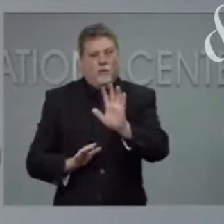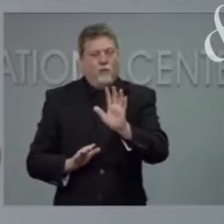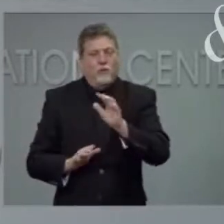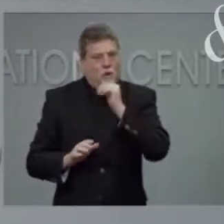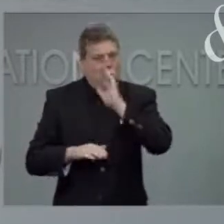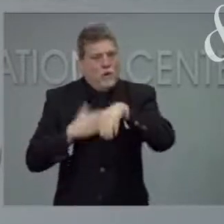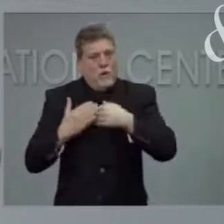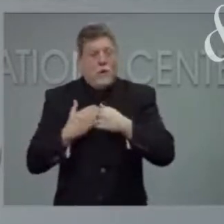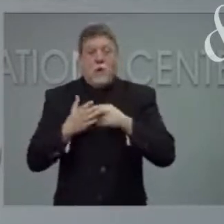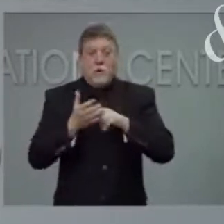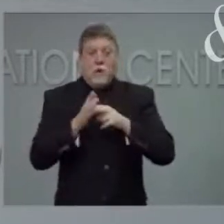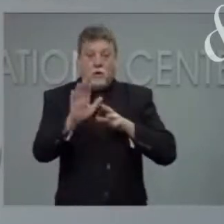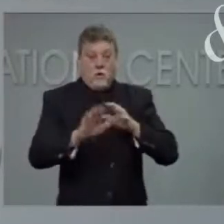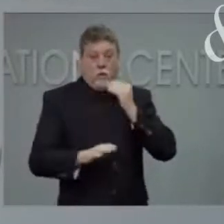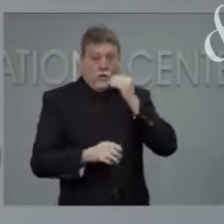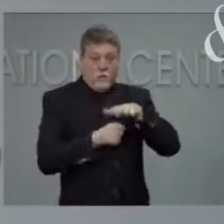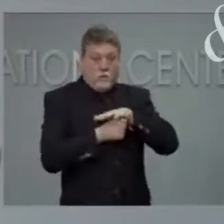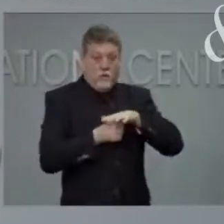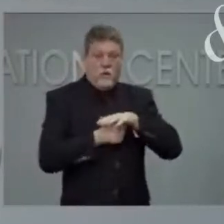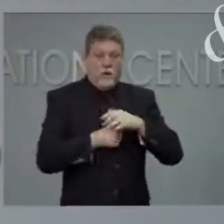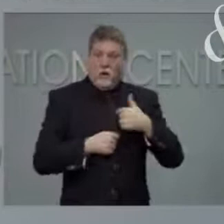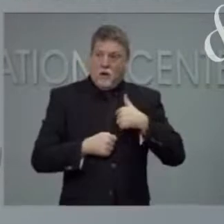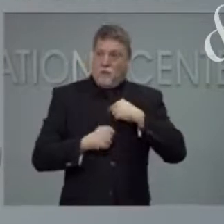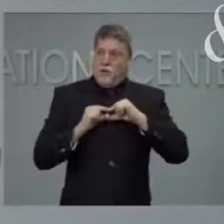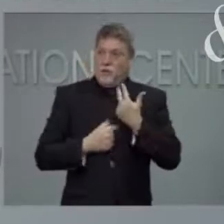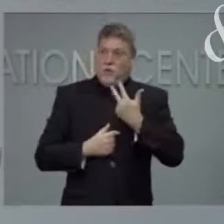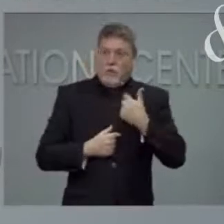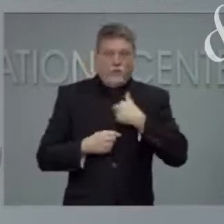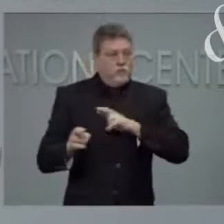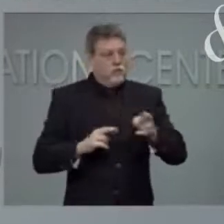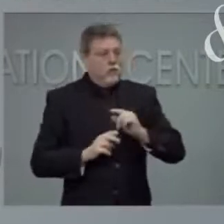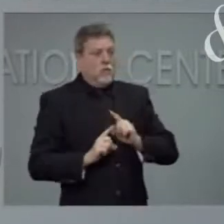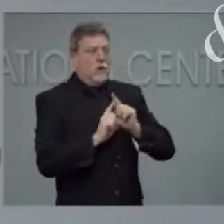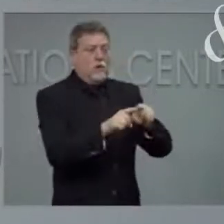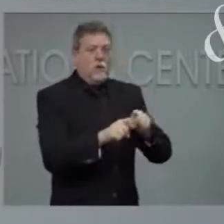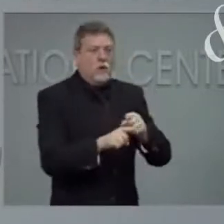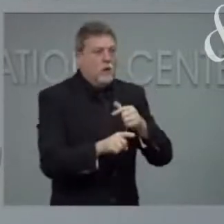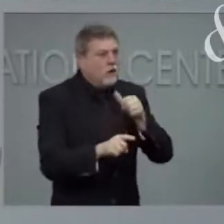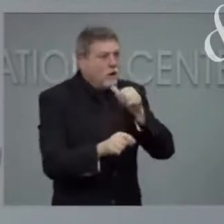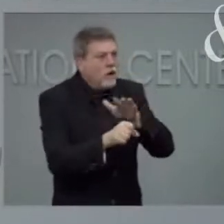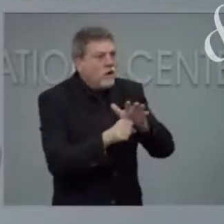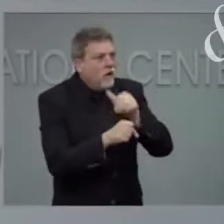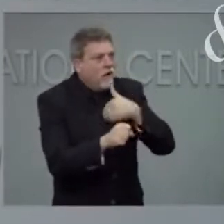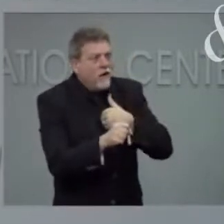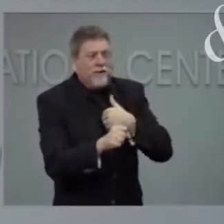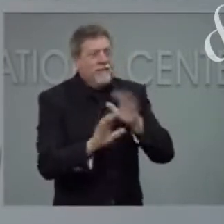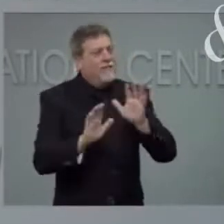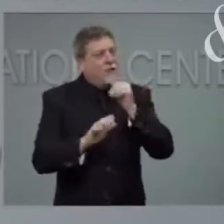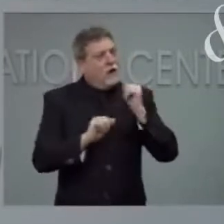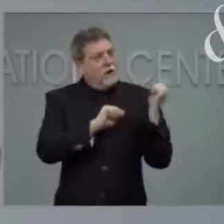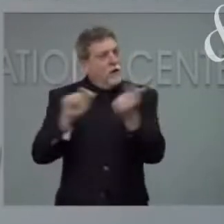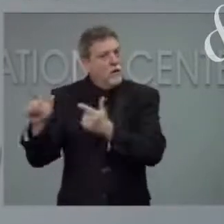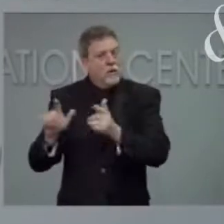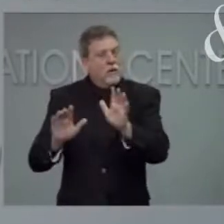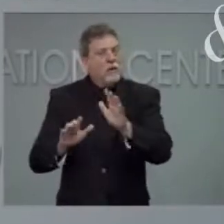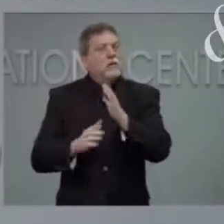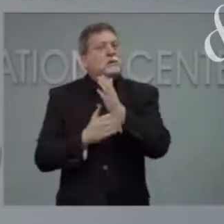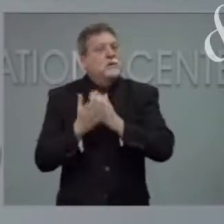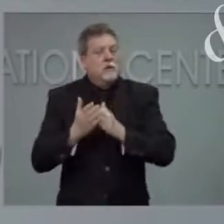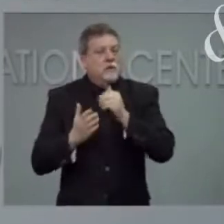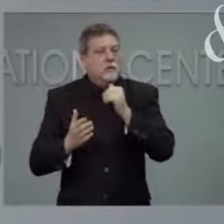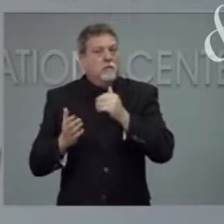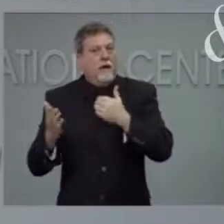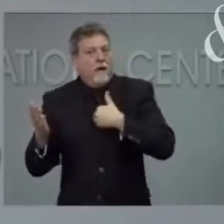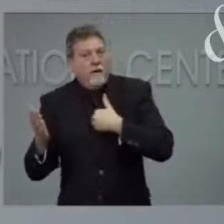who live in these areas understand that it may not be group 3 for your area or your provider that you're planning to